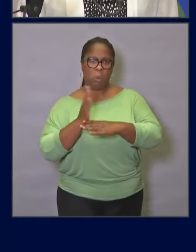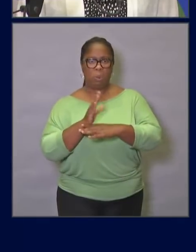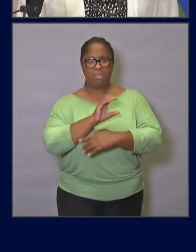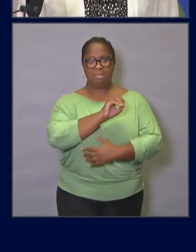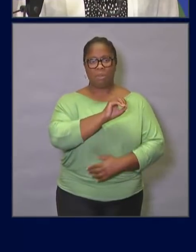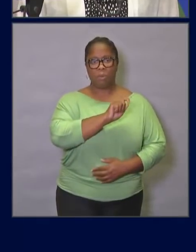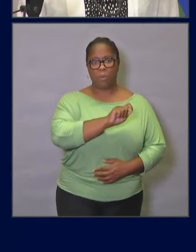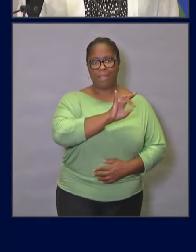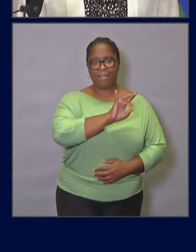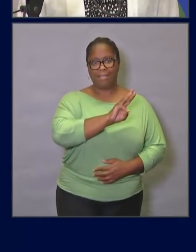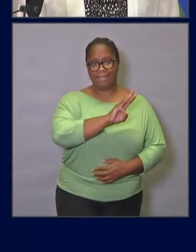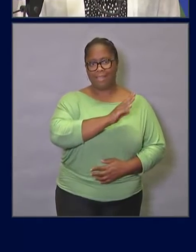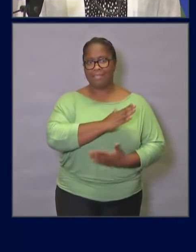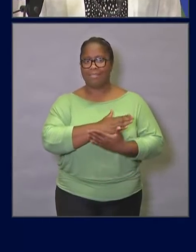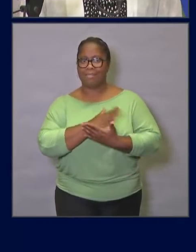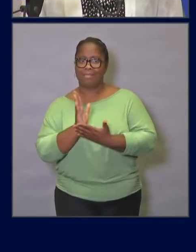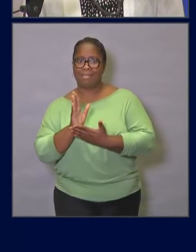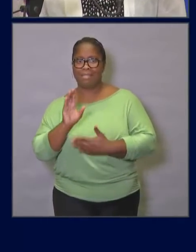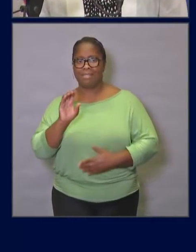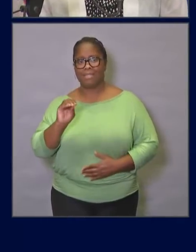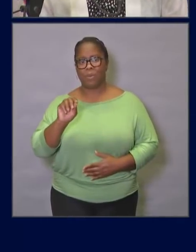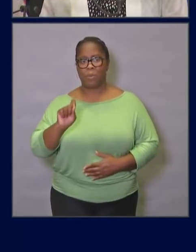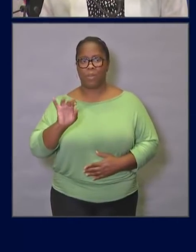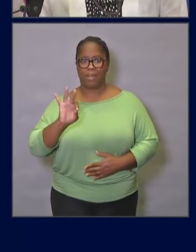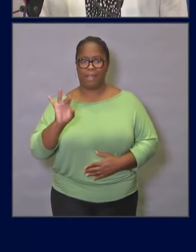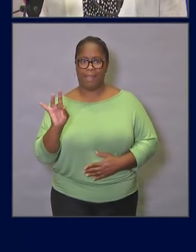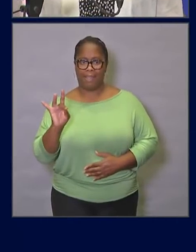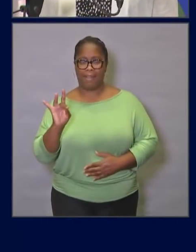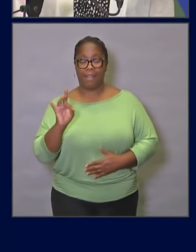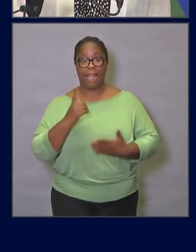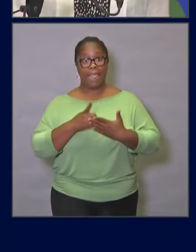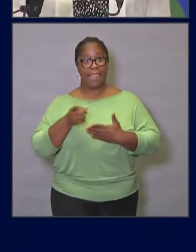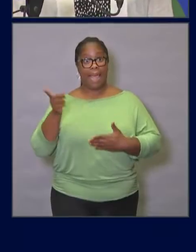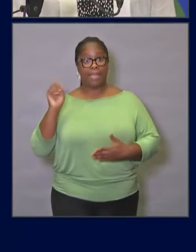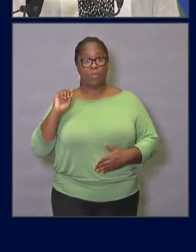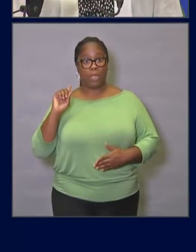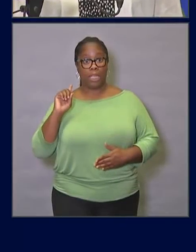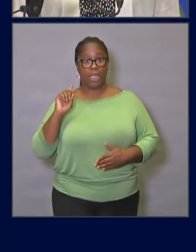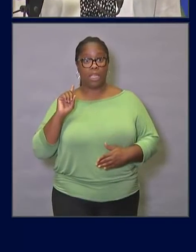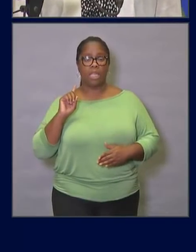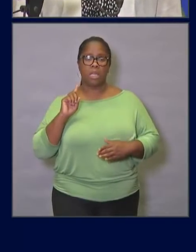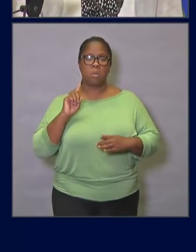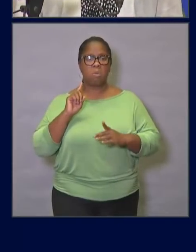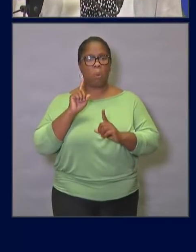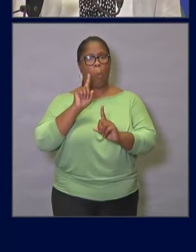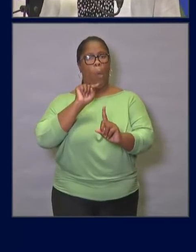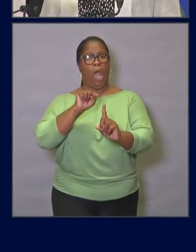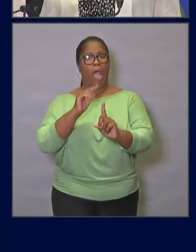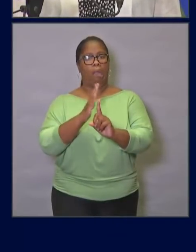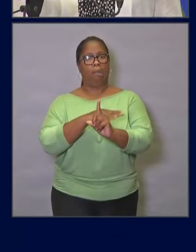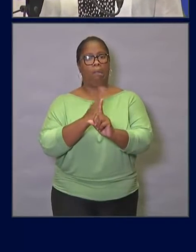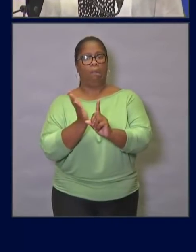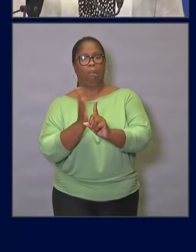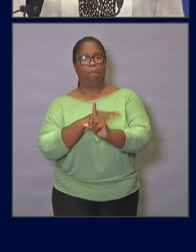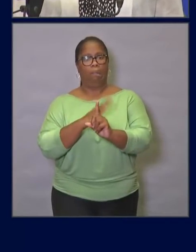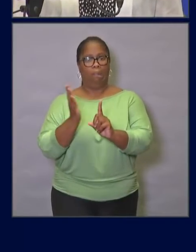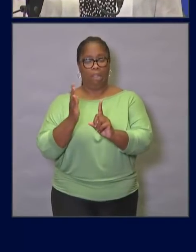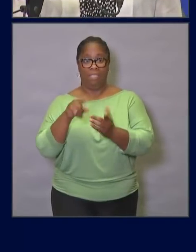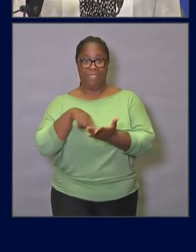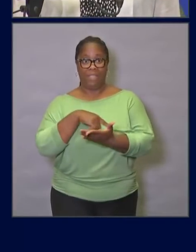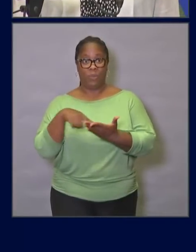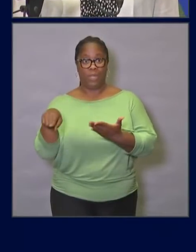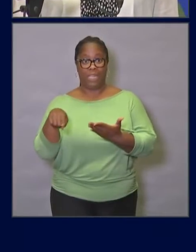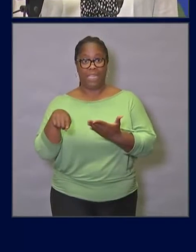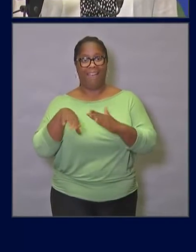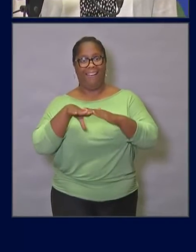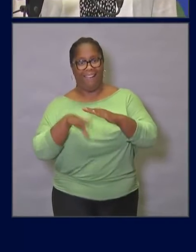to 0.98. Last week, that confidence interval spanned 1. This week, the entire estimate in that